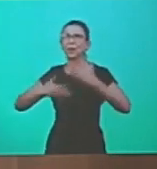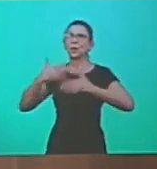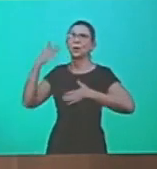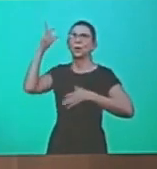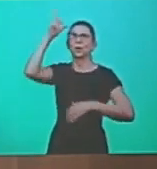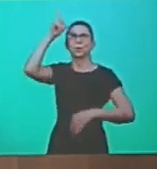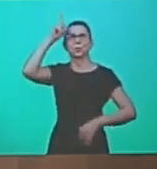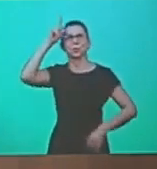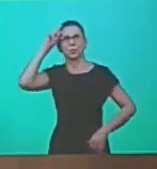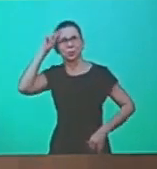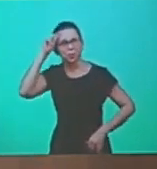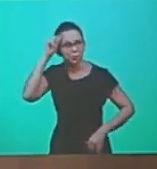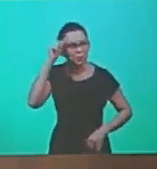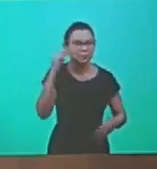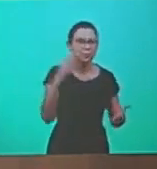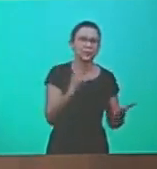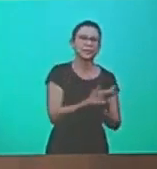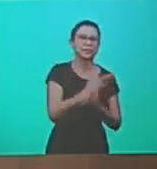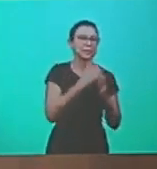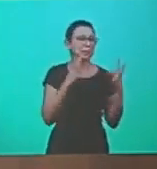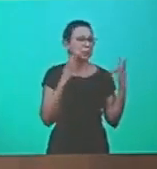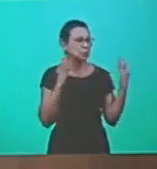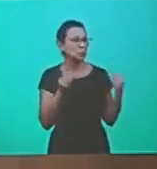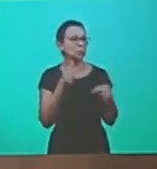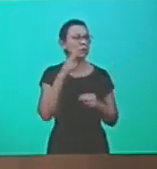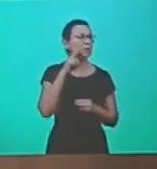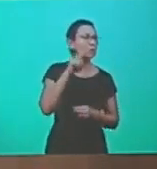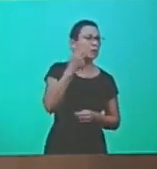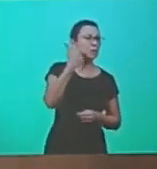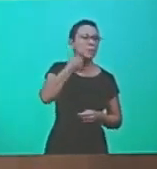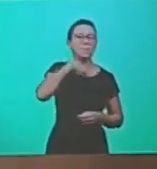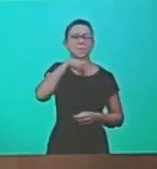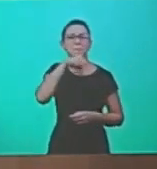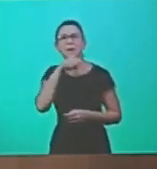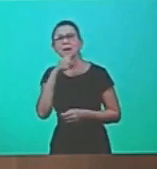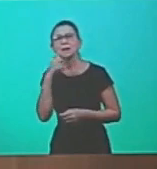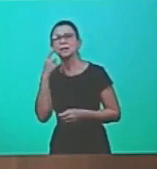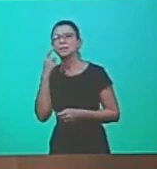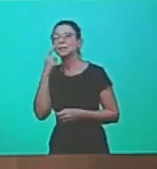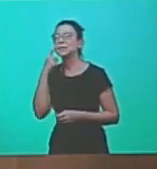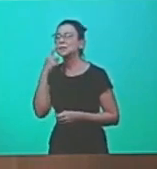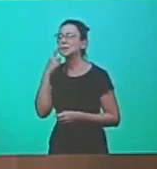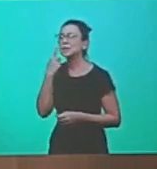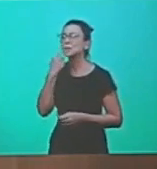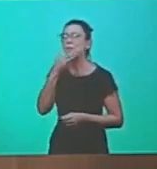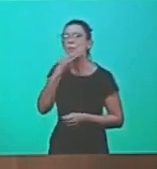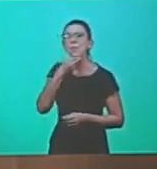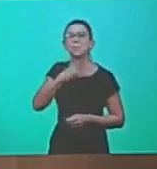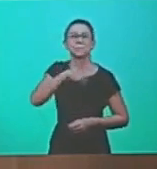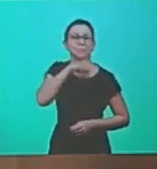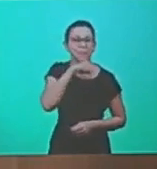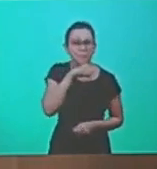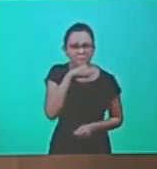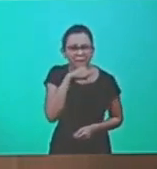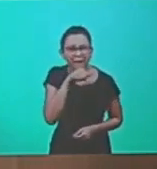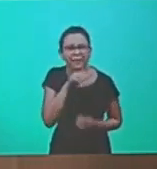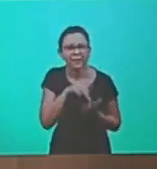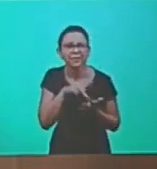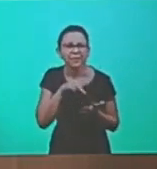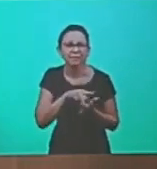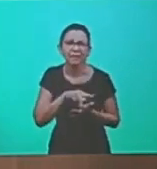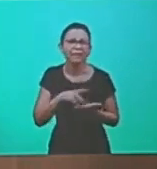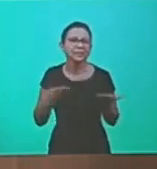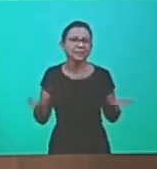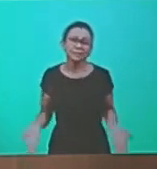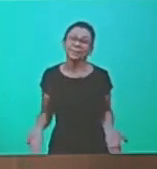If your house, if the power went out in your house, when all of a sudden the lights come back, comes back on, you're going to be very happy. You can see your